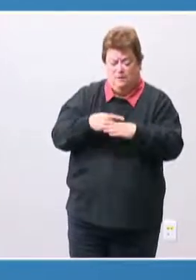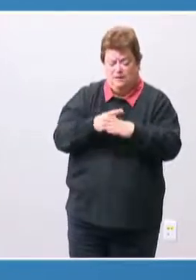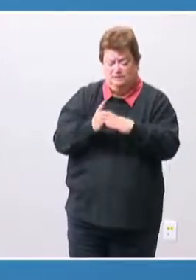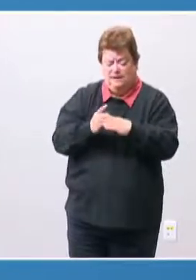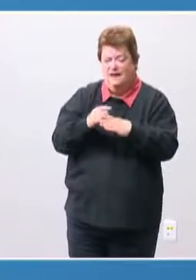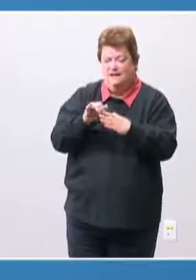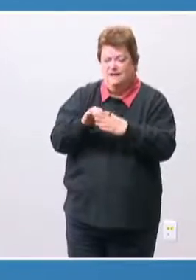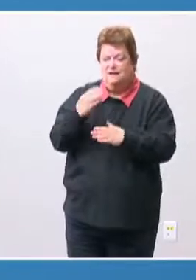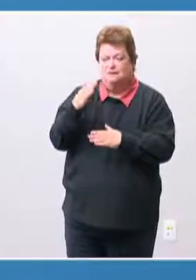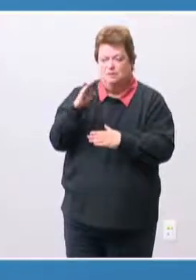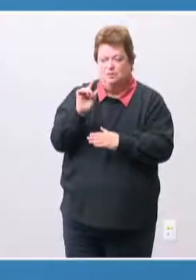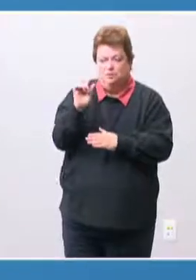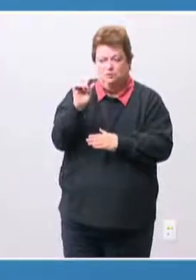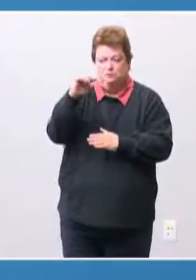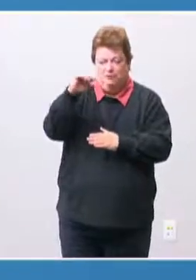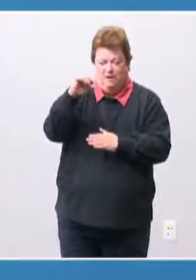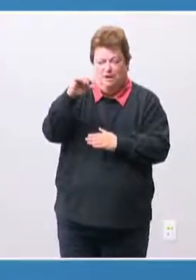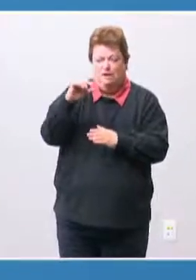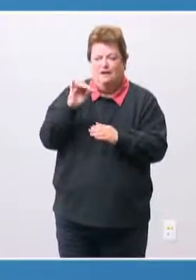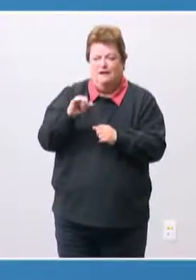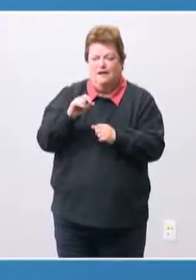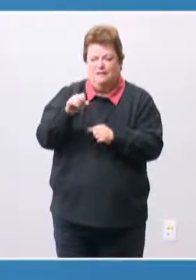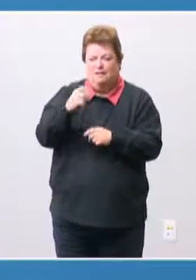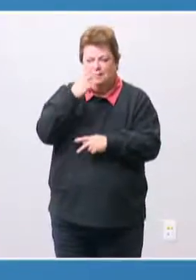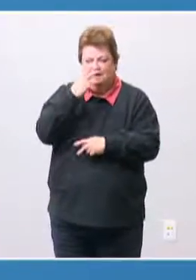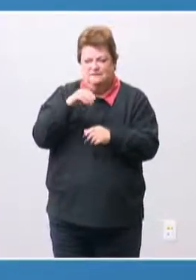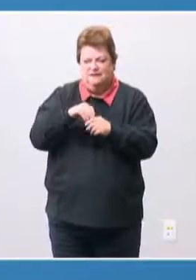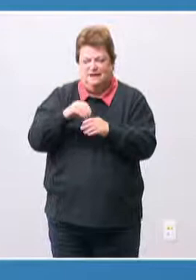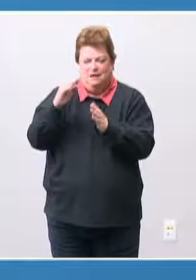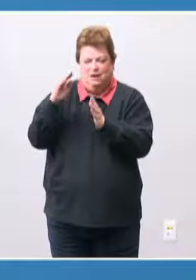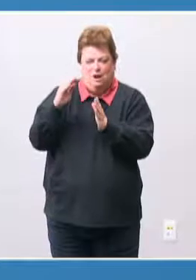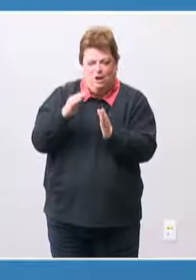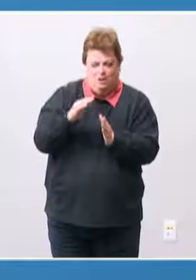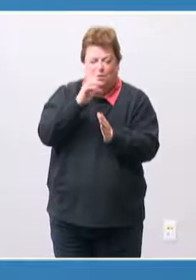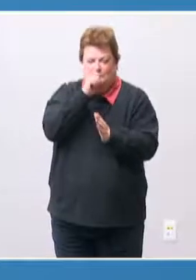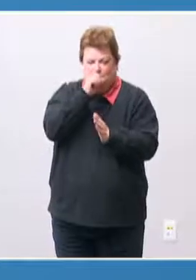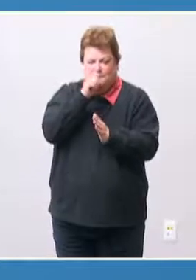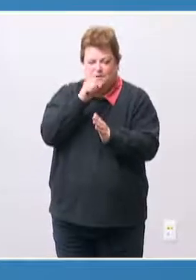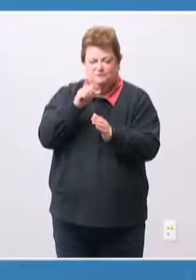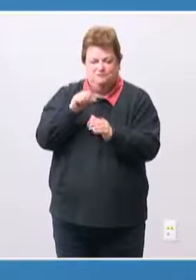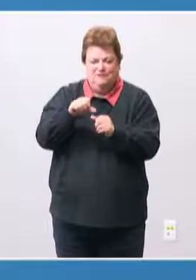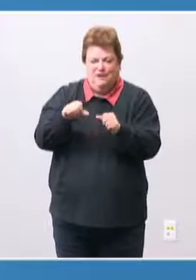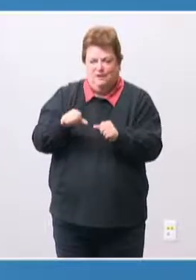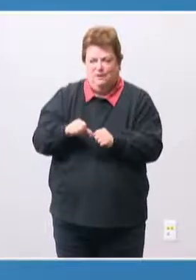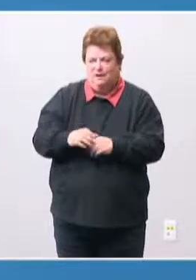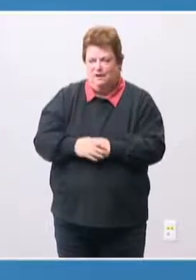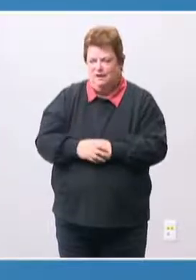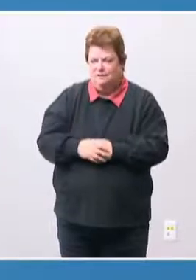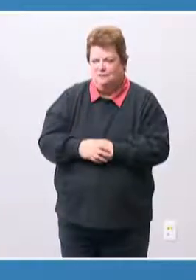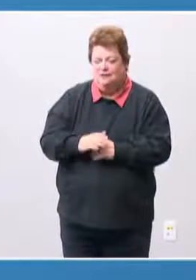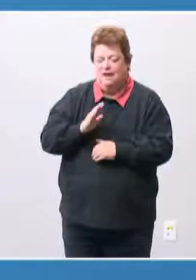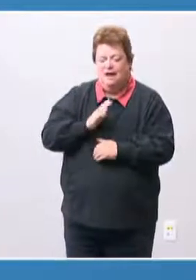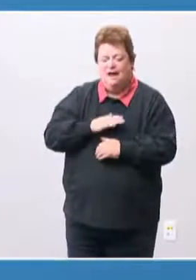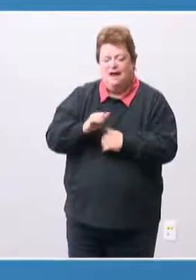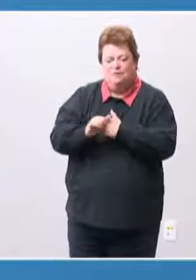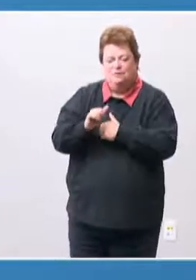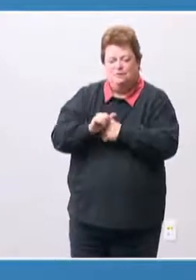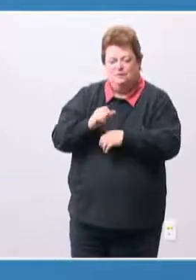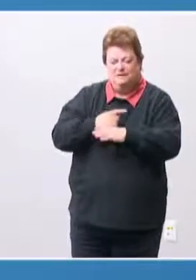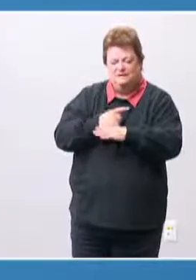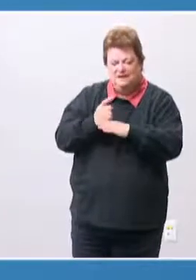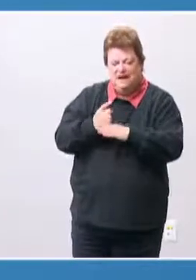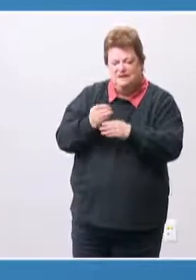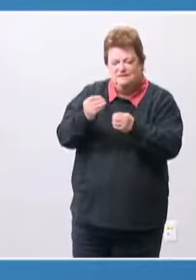square outlined in red, which can be seen in the low orange area. Our risk dial provides a summary of